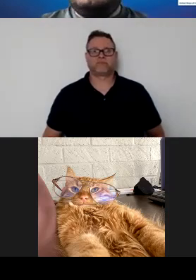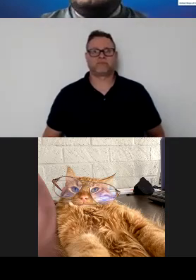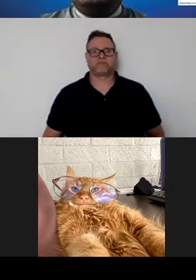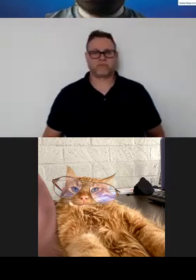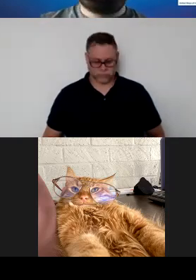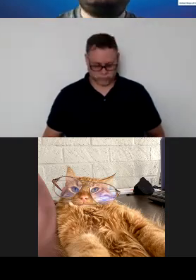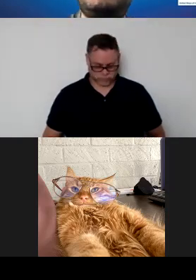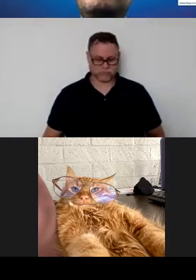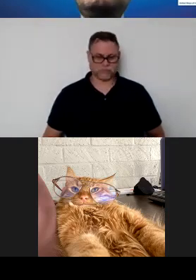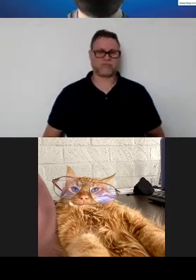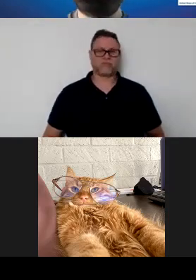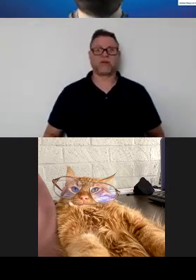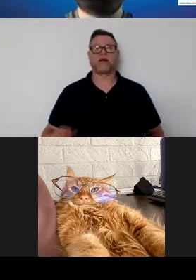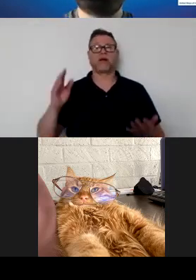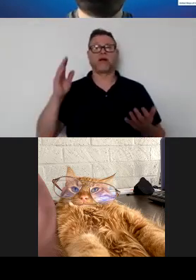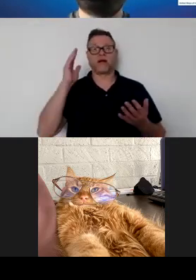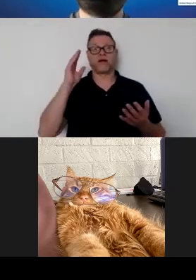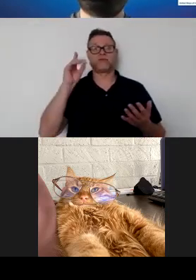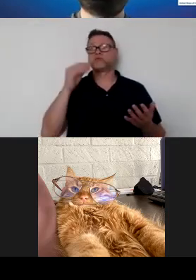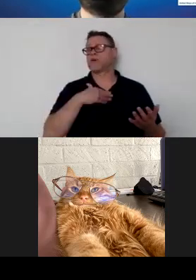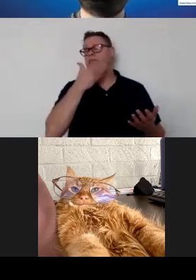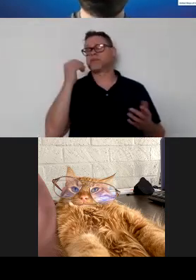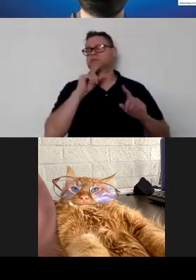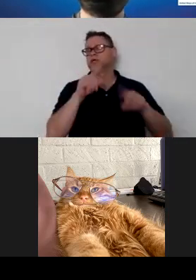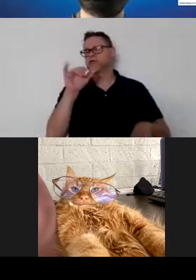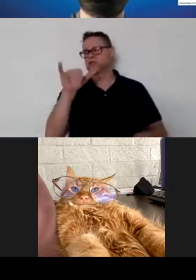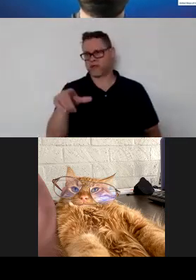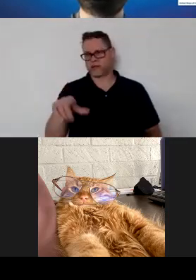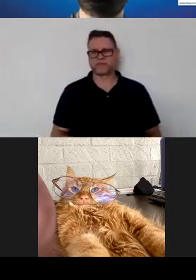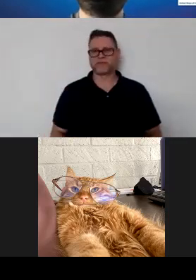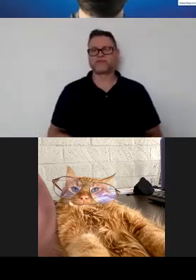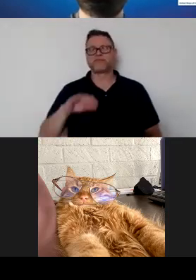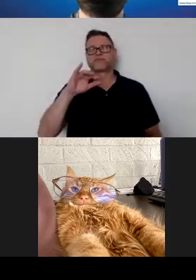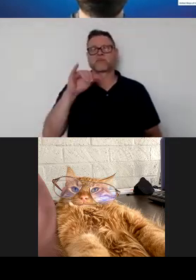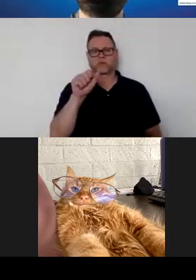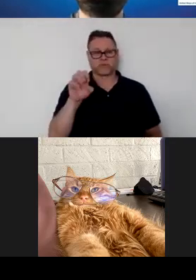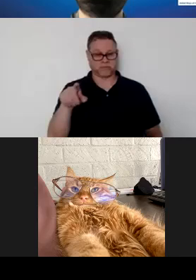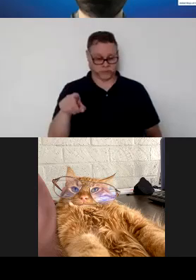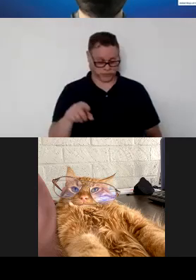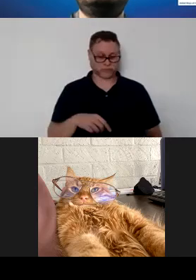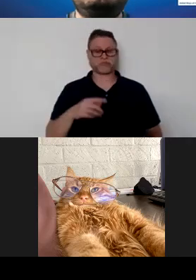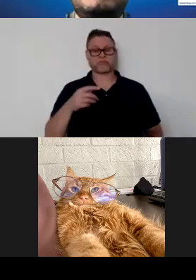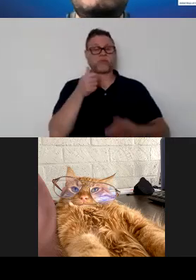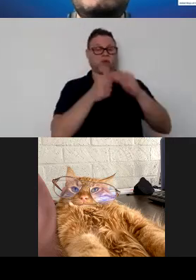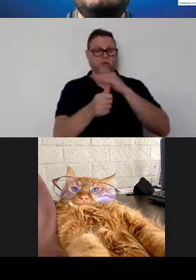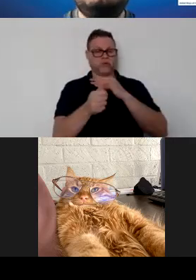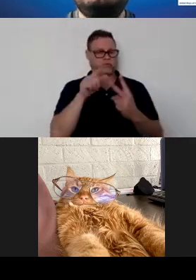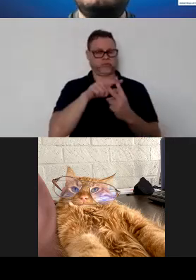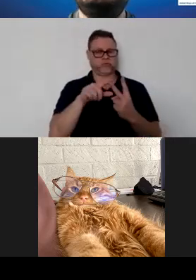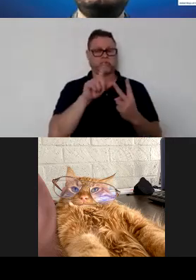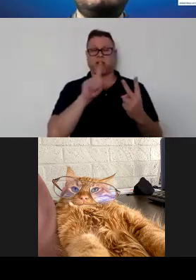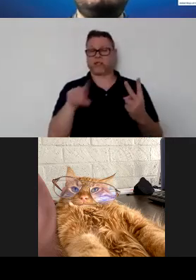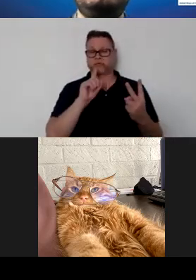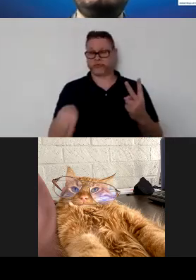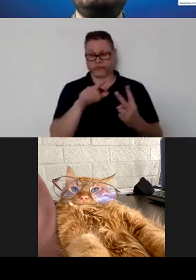Oh, there we go. Okay. So I will do my best to answer that. I think it really falls under two different types of answers,